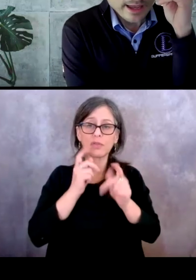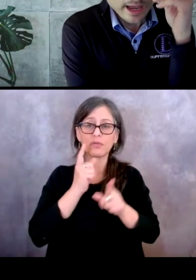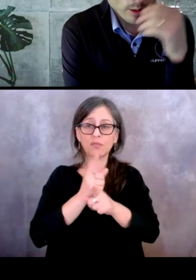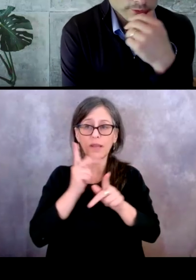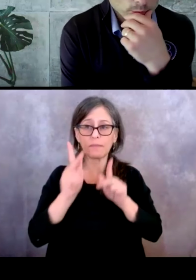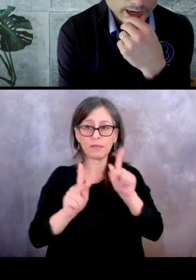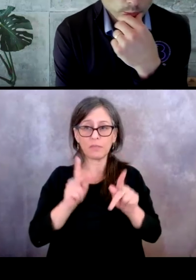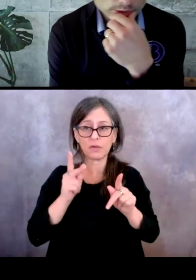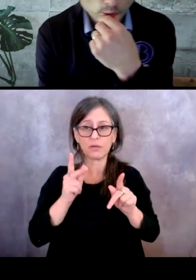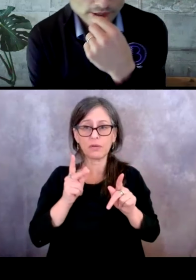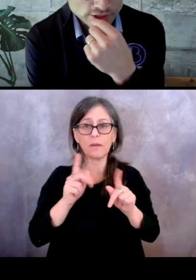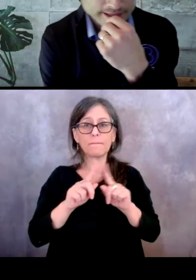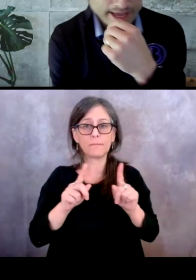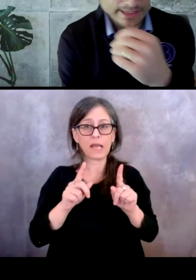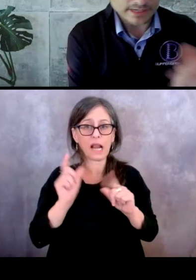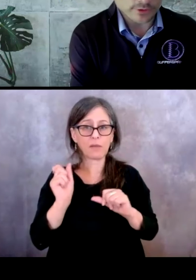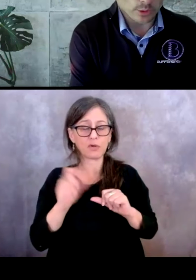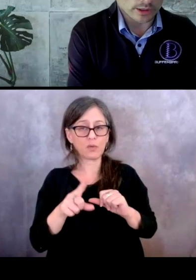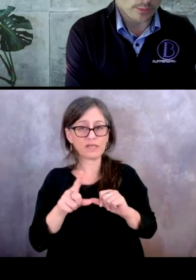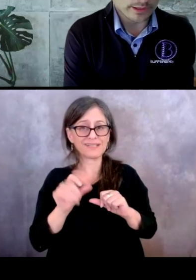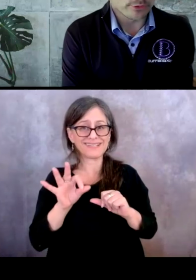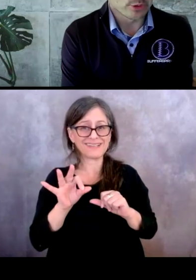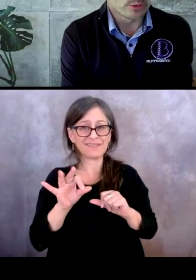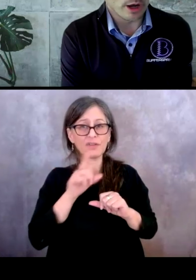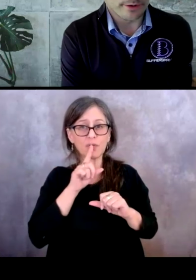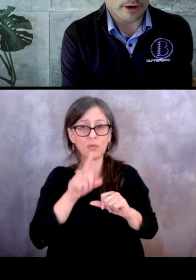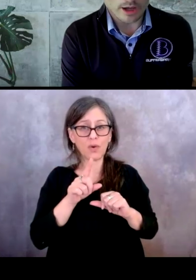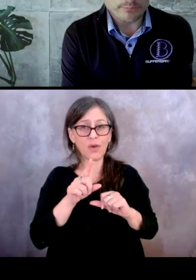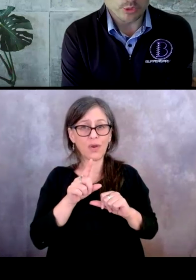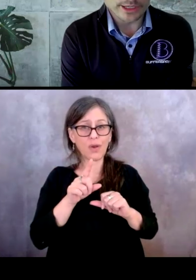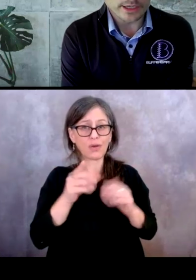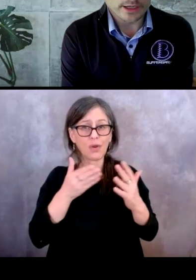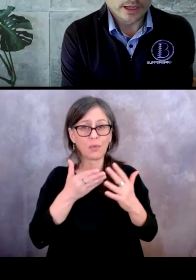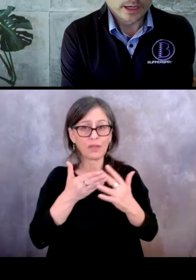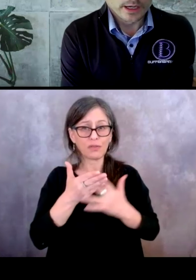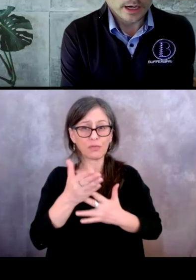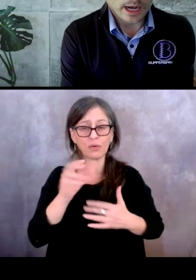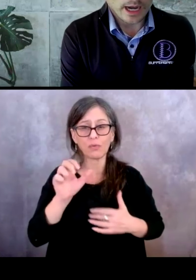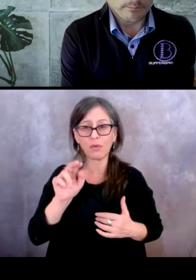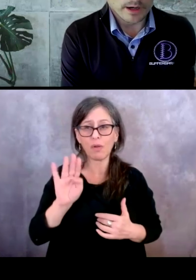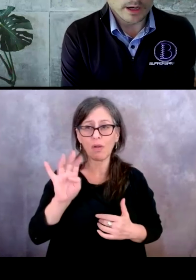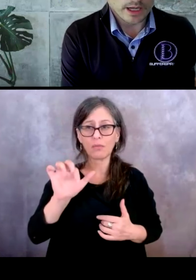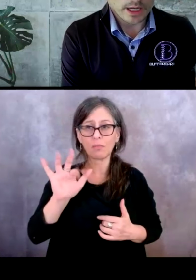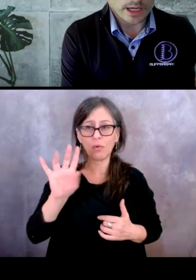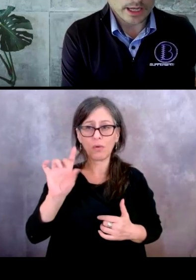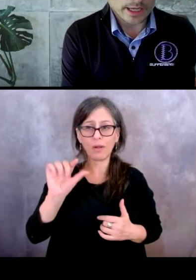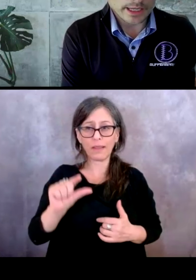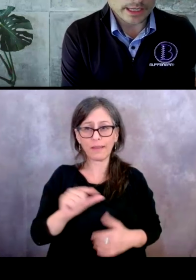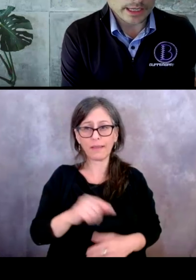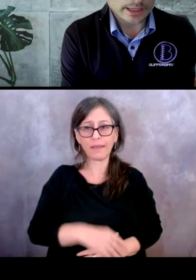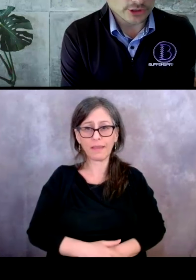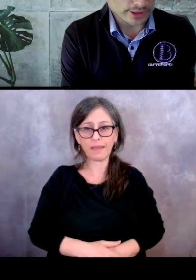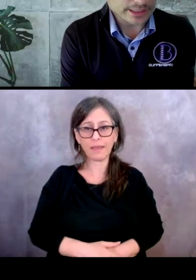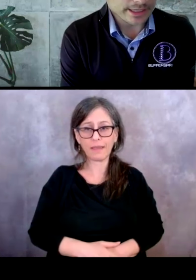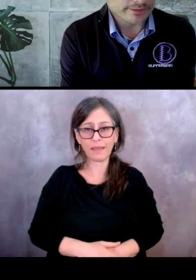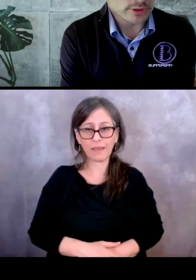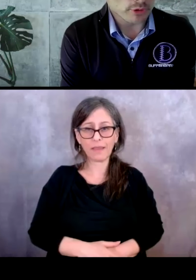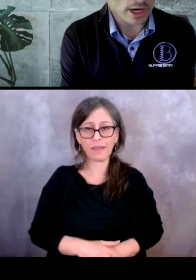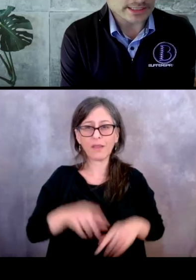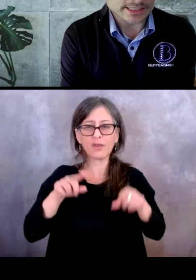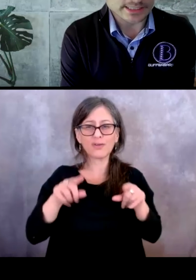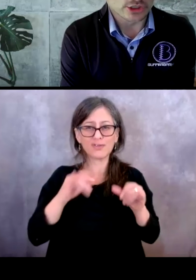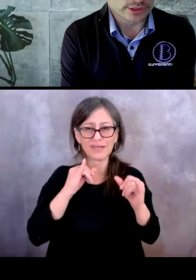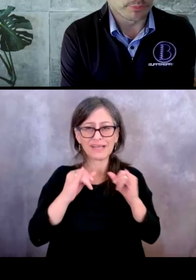that. However, what I would question in that is if you are going through on onboarding, um, during the